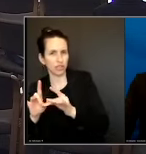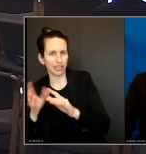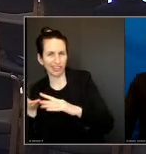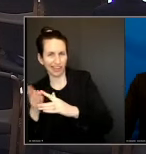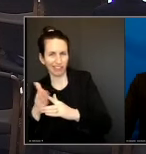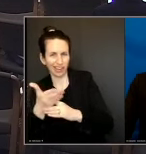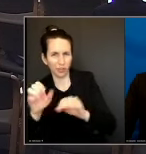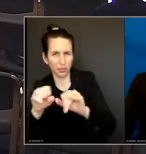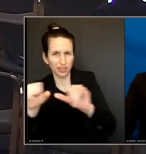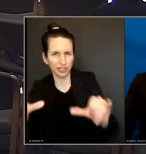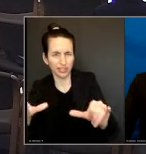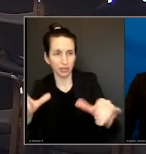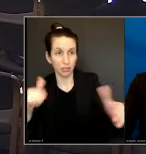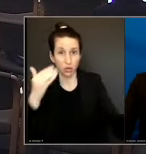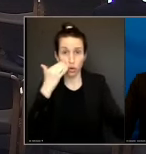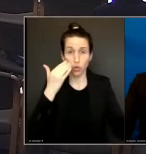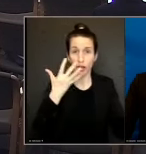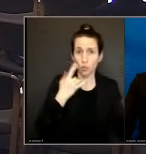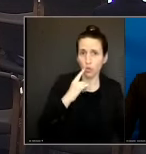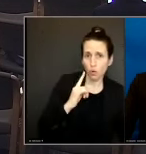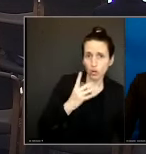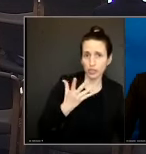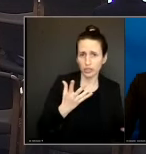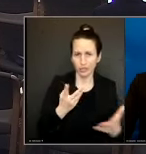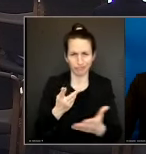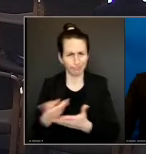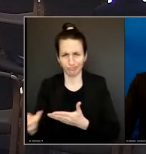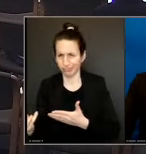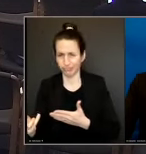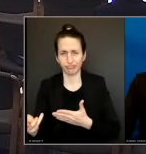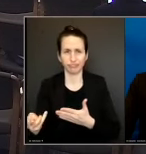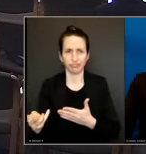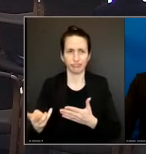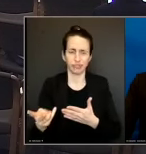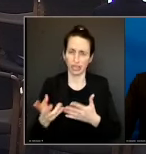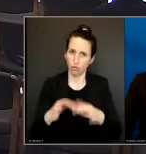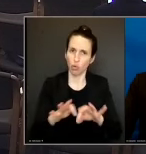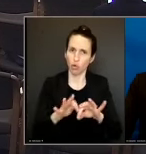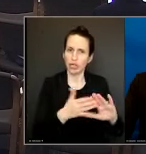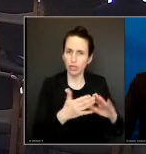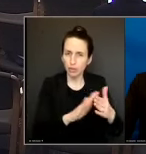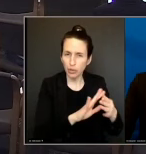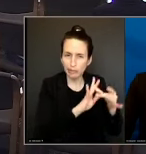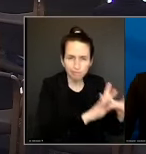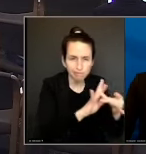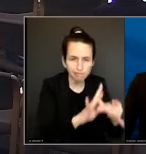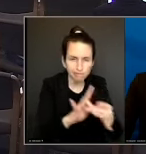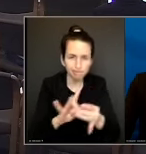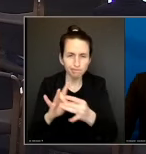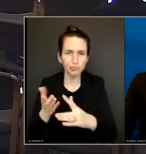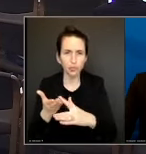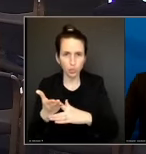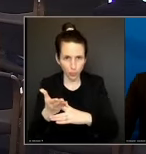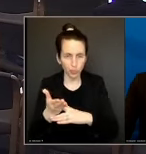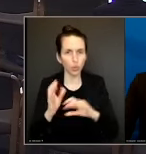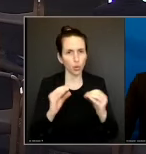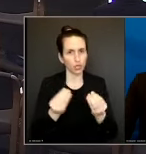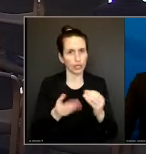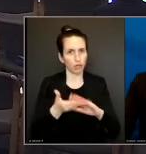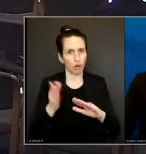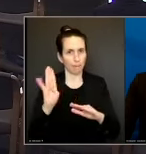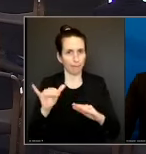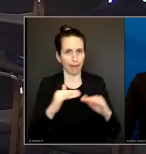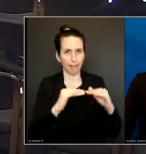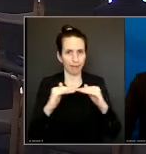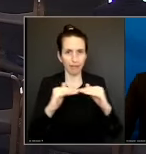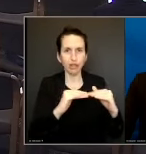works, having those connections at the community level through peer-run organizations, delivering this. What